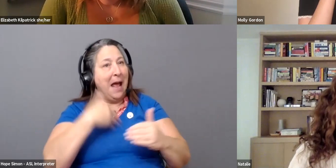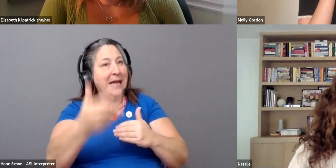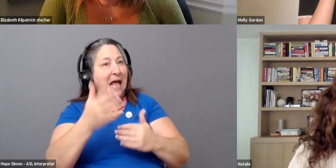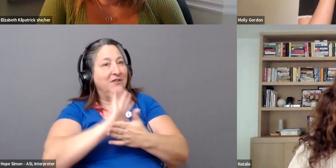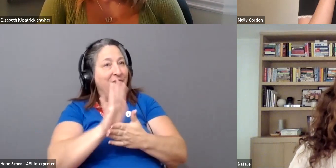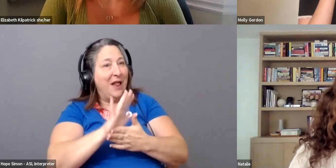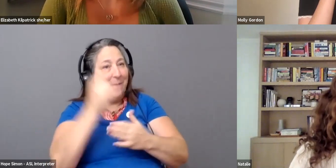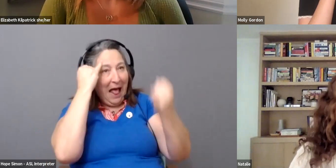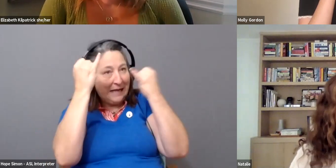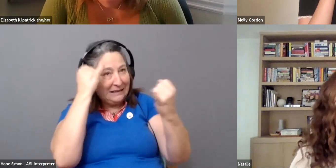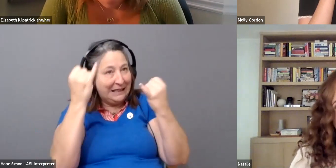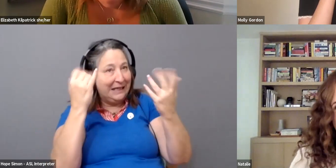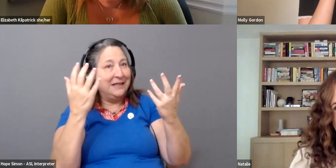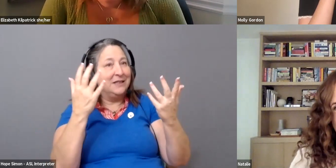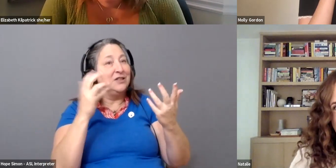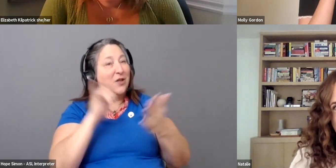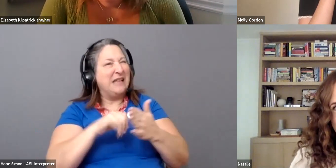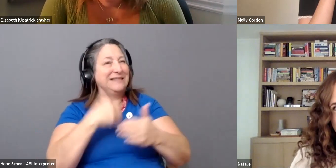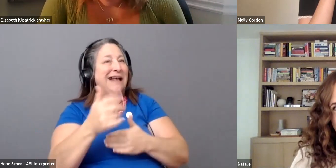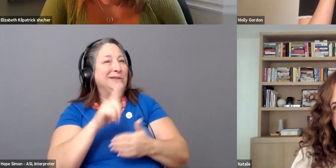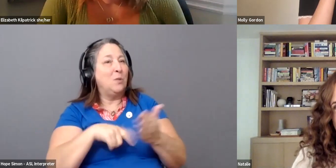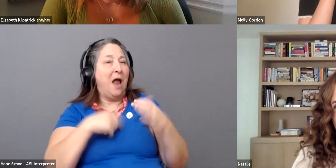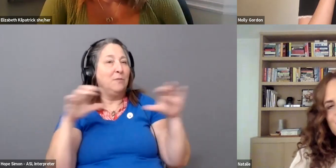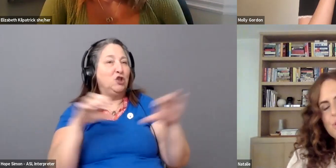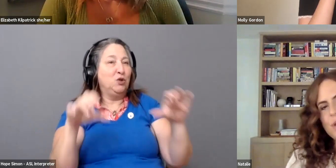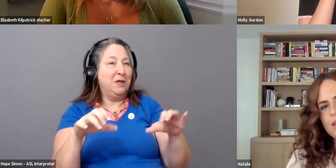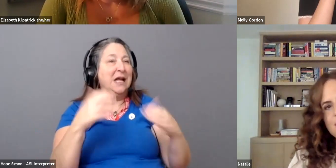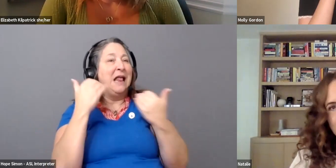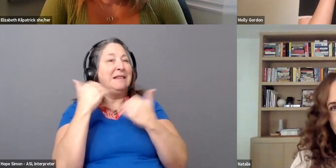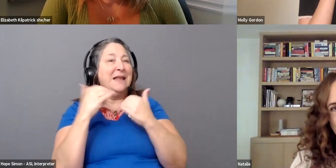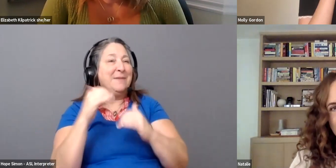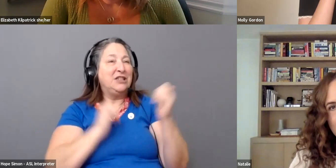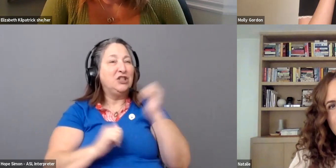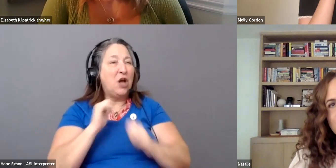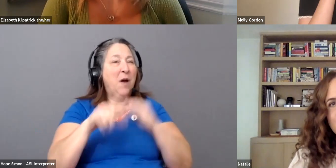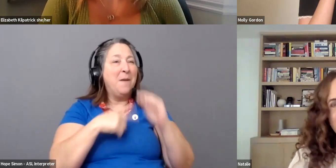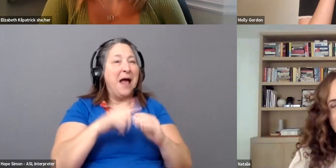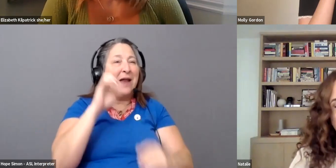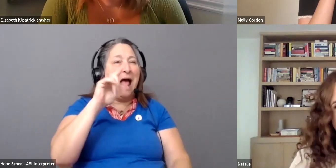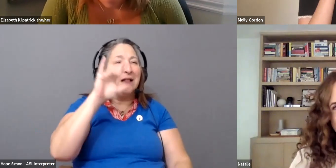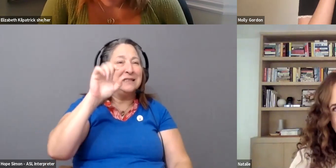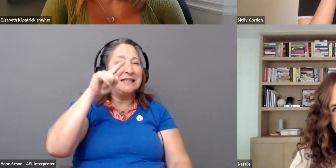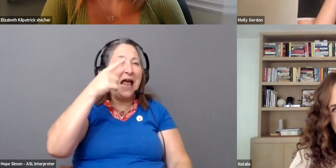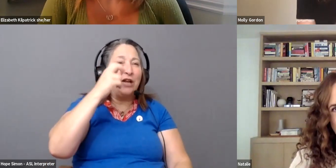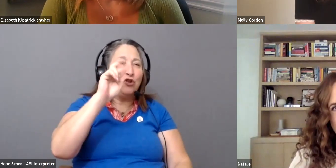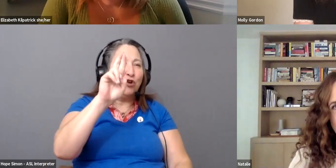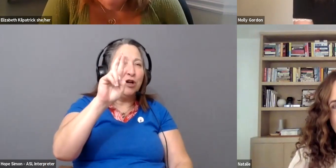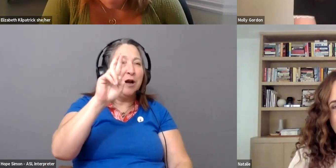next things I'm doing. I have a limited series about Alexander McQueen and Isabella Blow and their